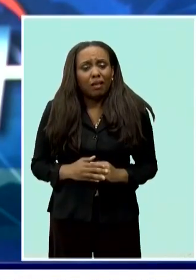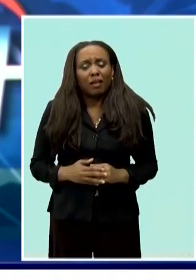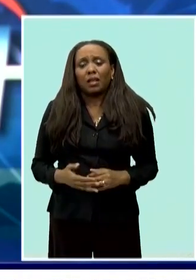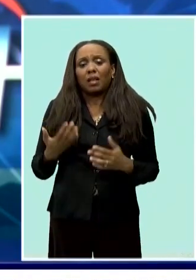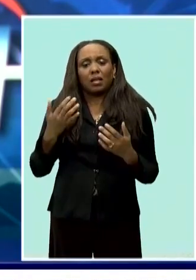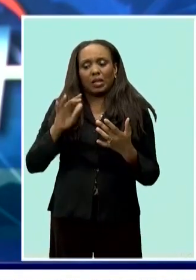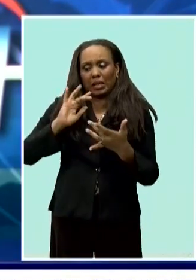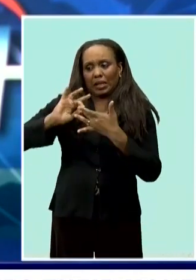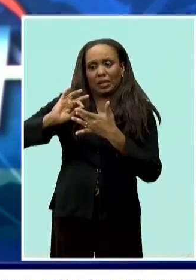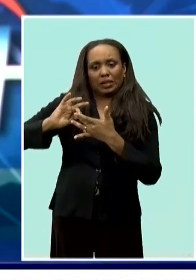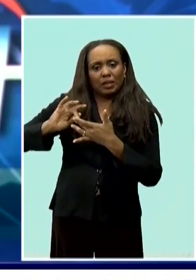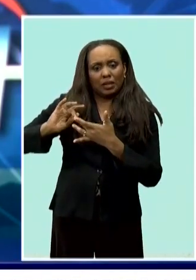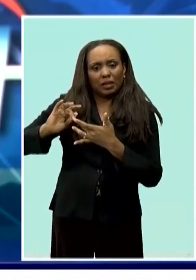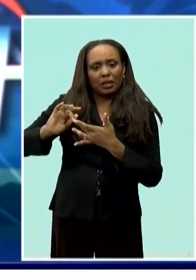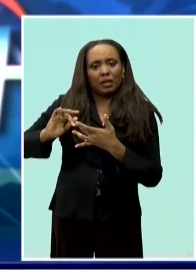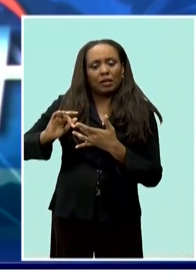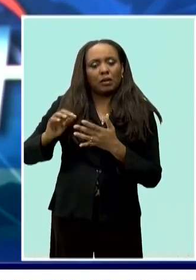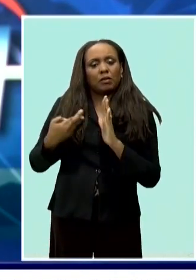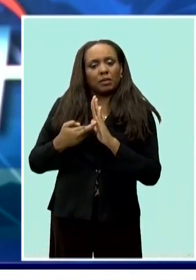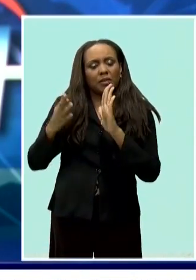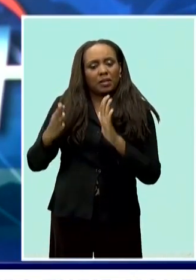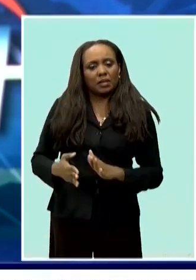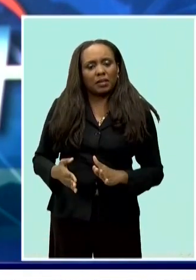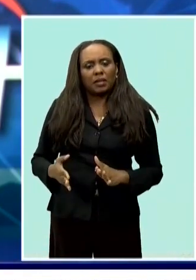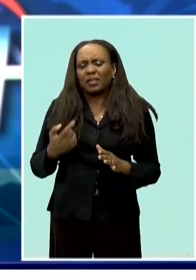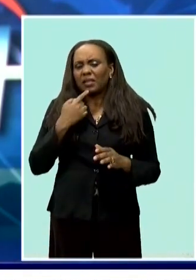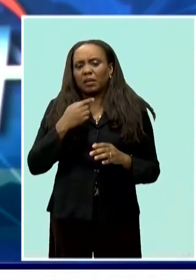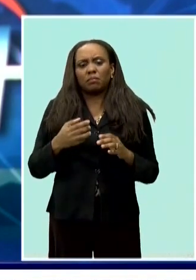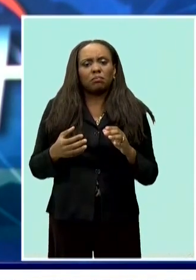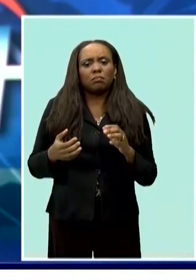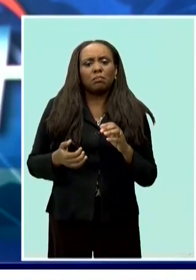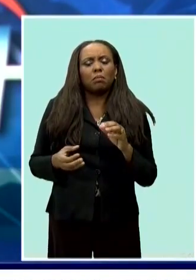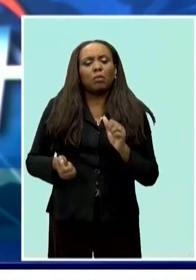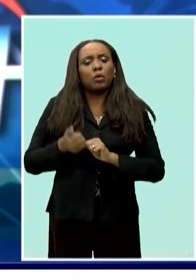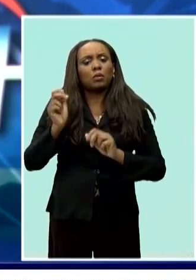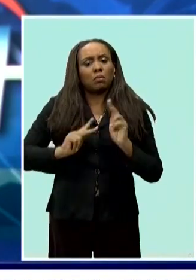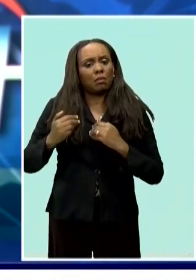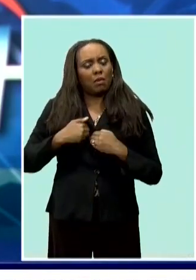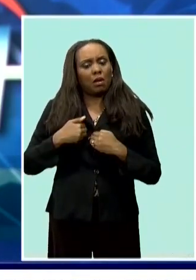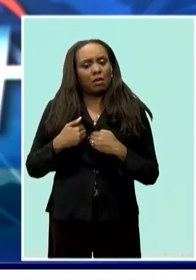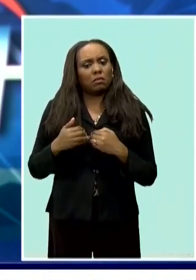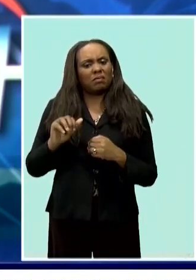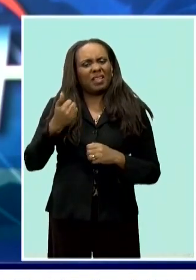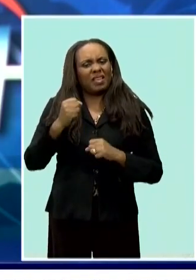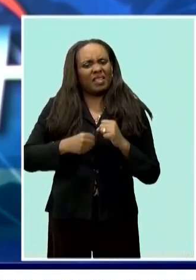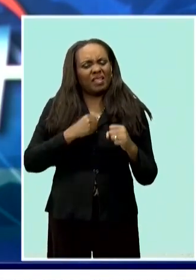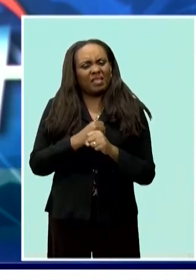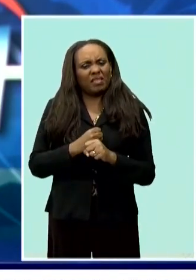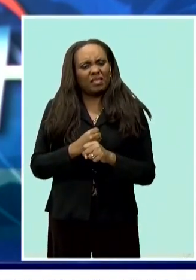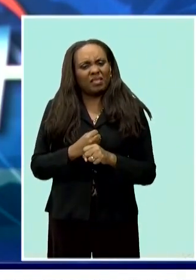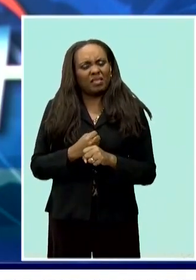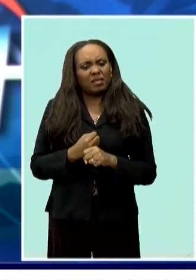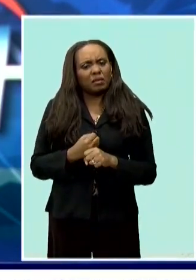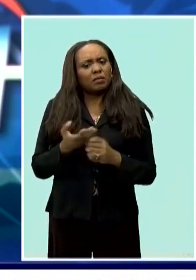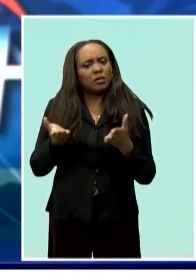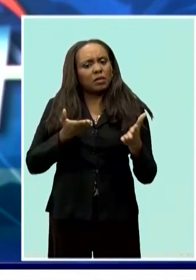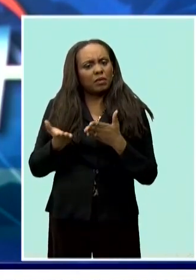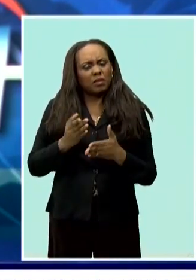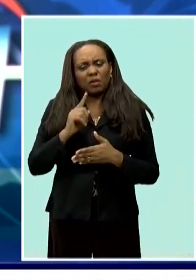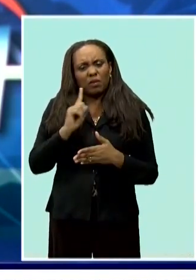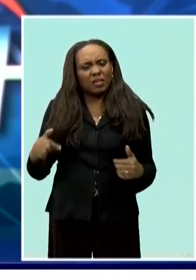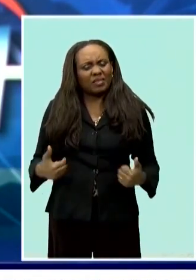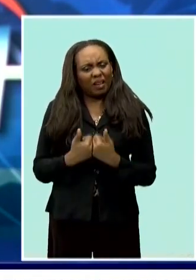and Works get their money. In giving an update on that situation, Acting Deputy General Secretary Wayne Waldron says since being